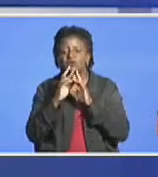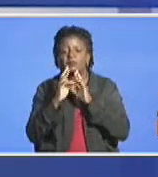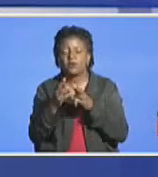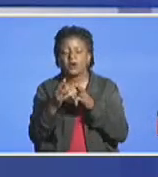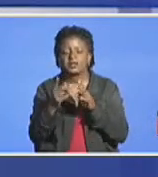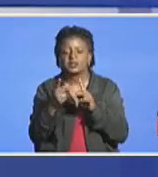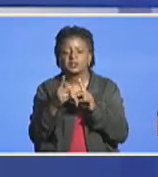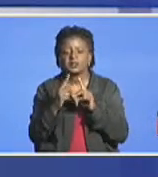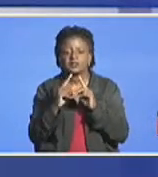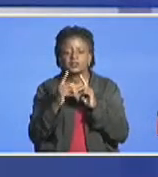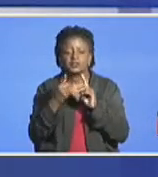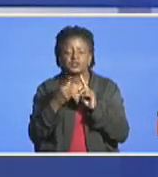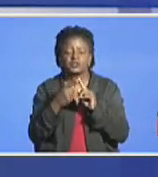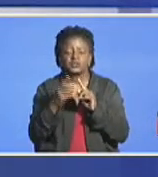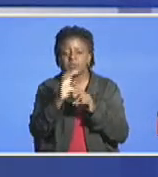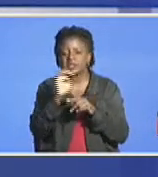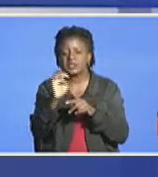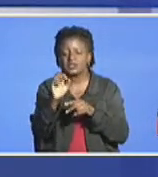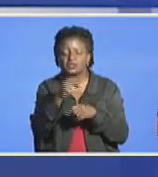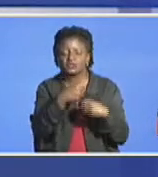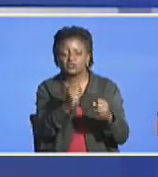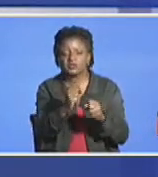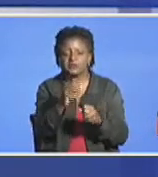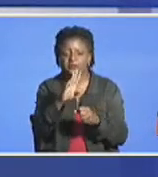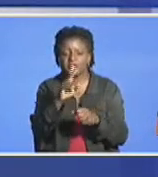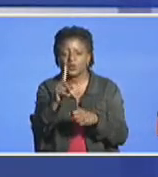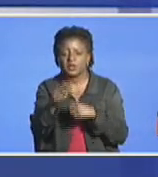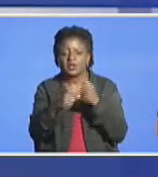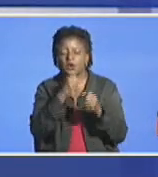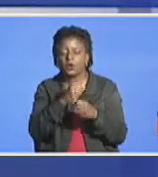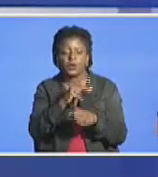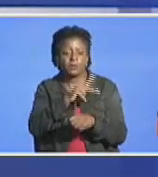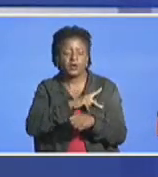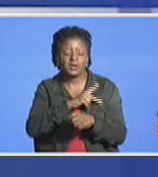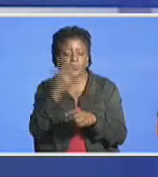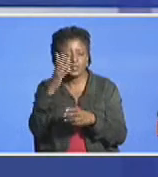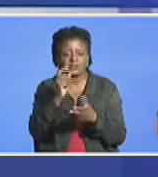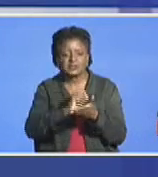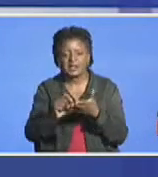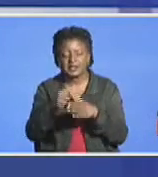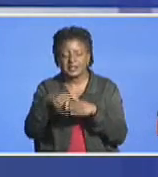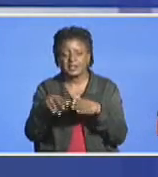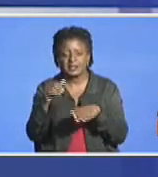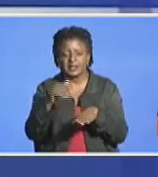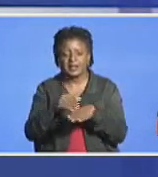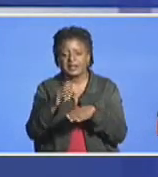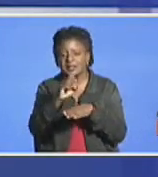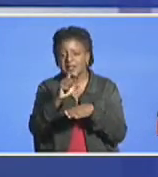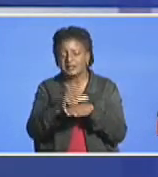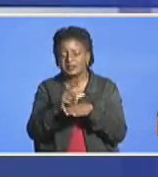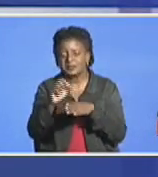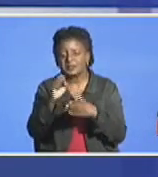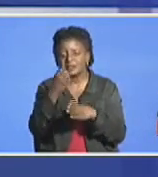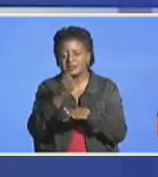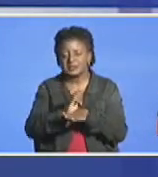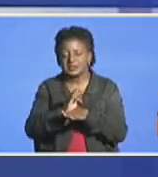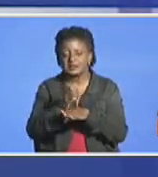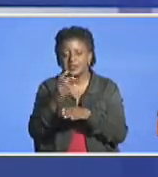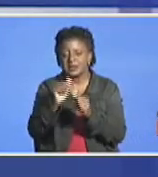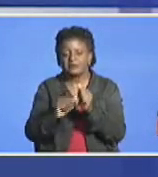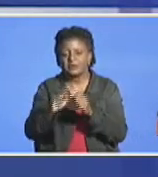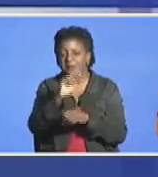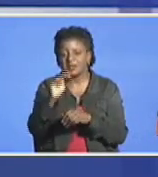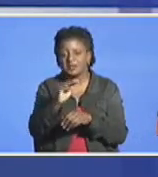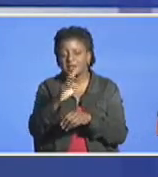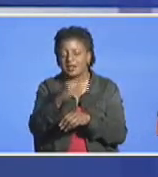while 41-year-old Poitier will sign in at the Elizabeth Estates Police Station every Monday and Wednesday on or before 6